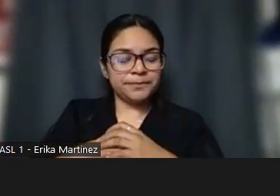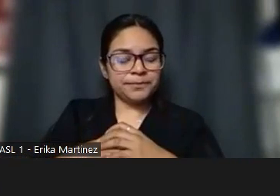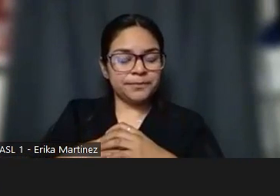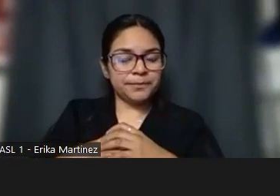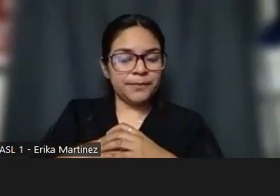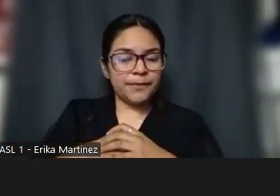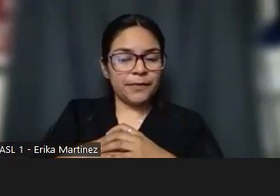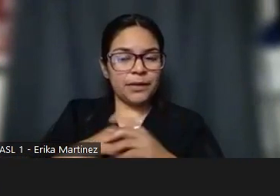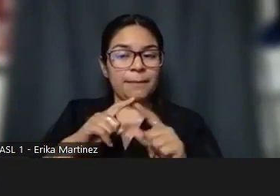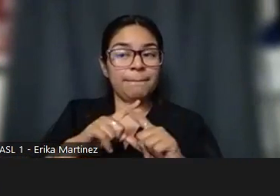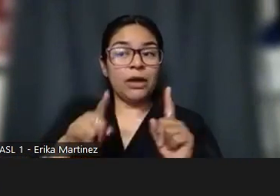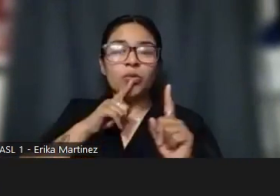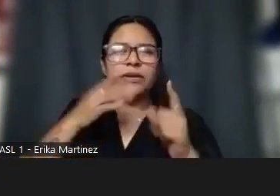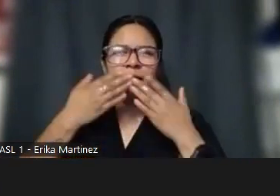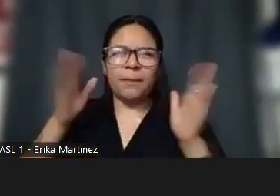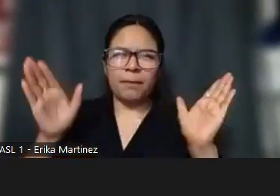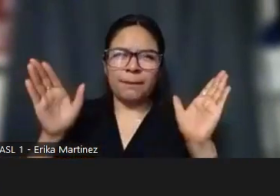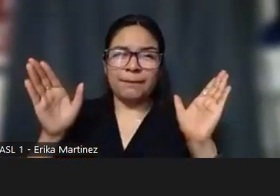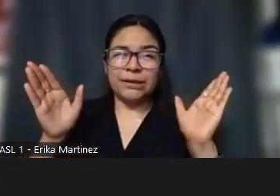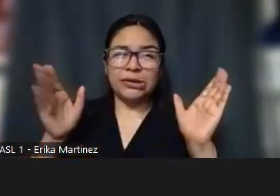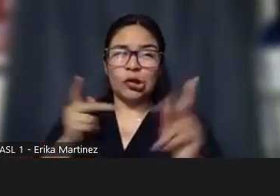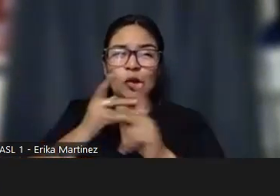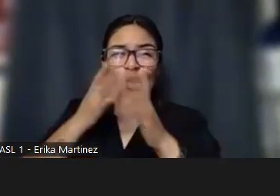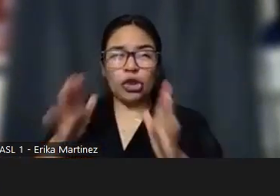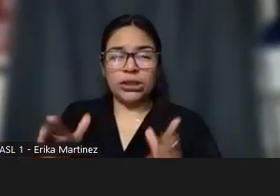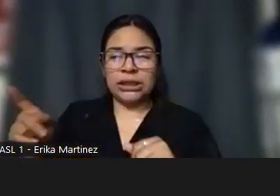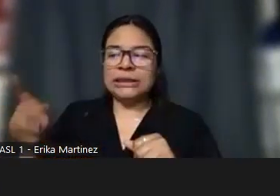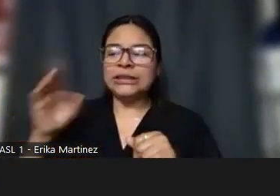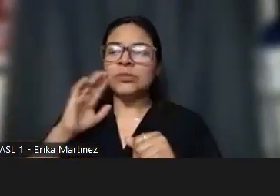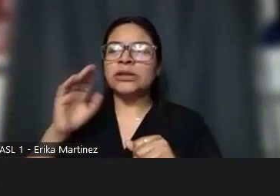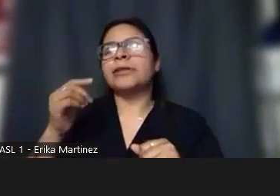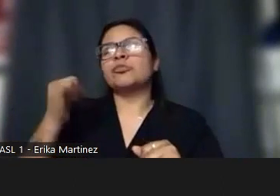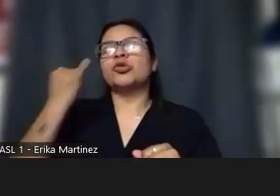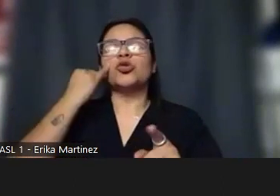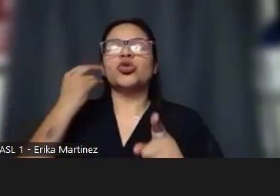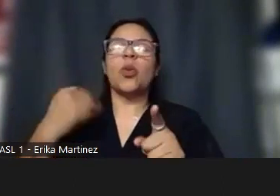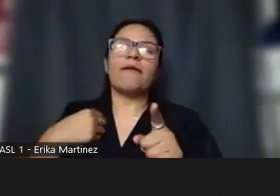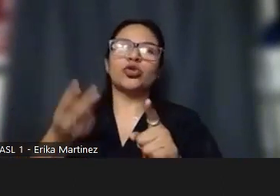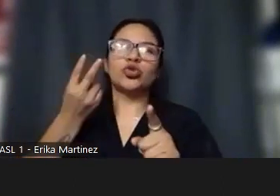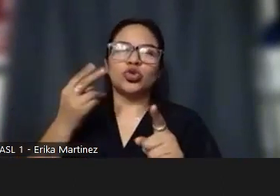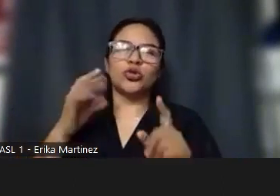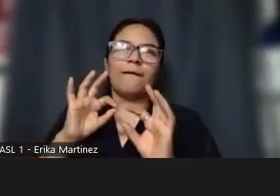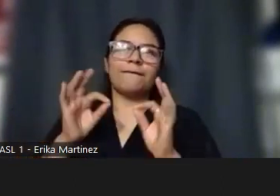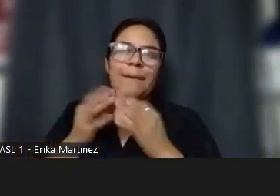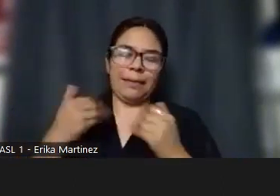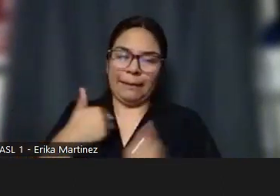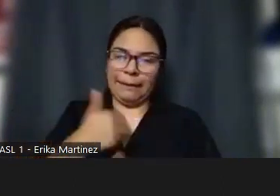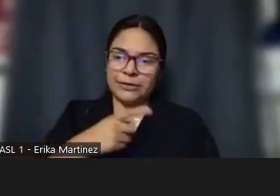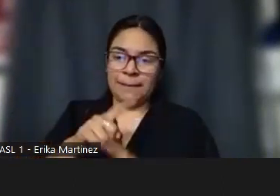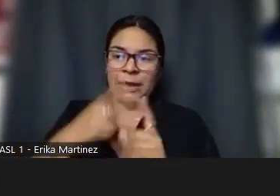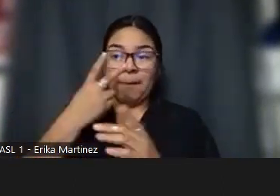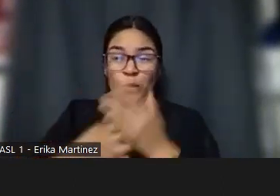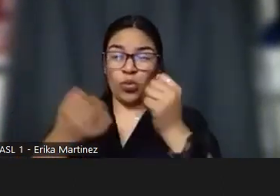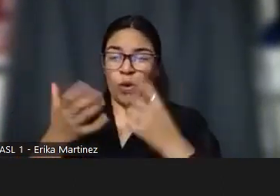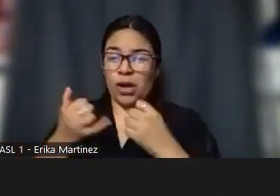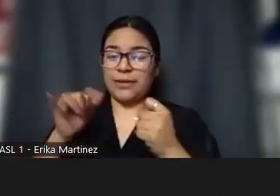The public guardian, I mean, the judge could, let's say you have two family members who are sort of squabbling and they both want to be the conservator.